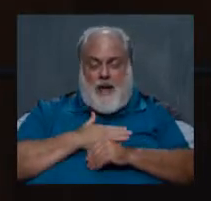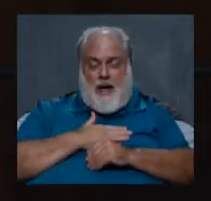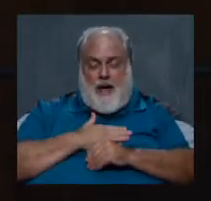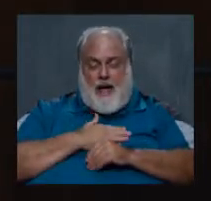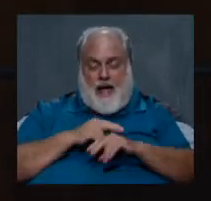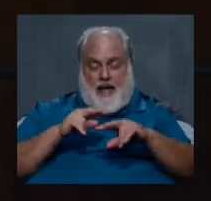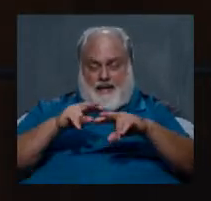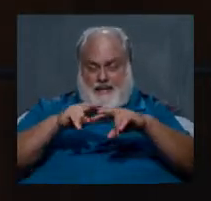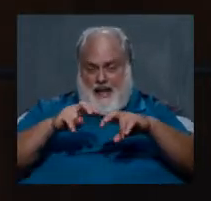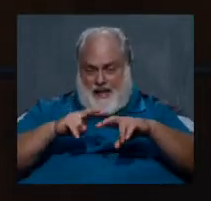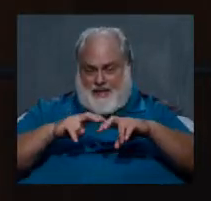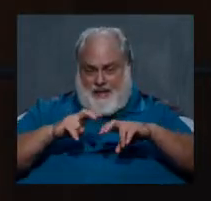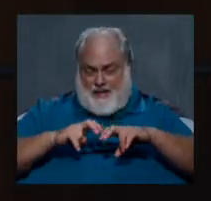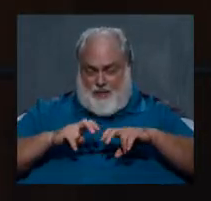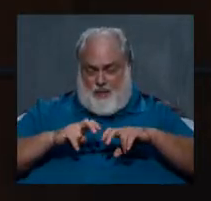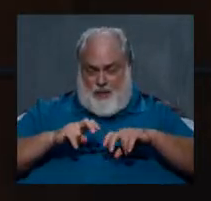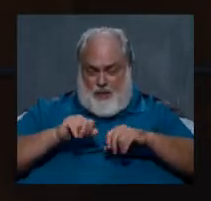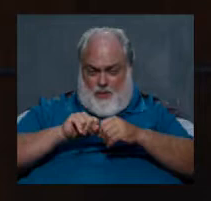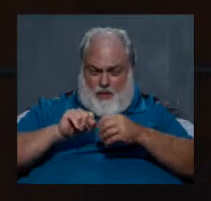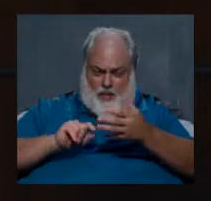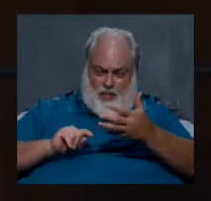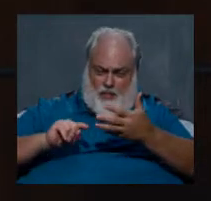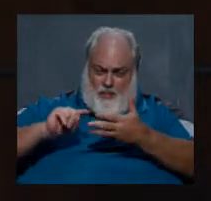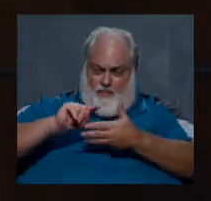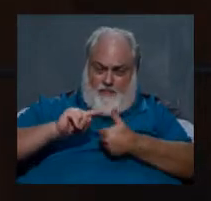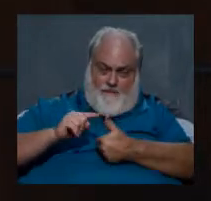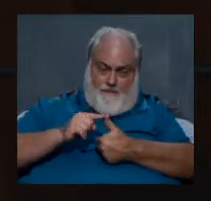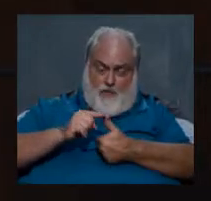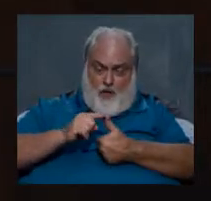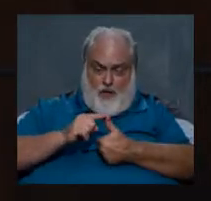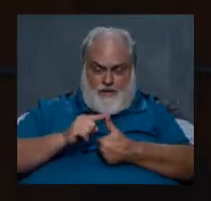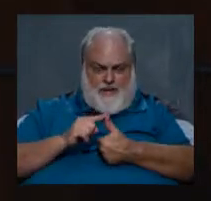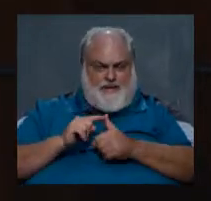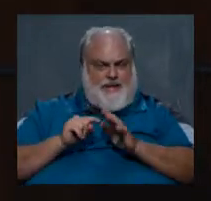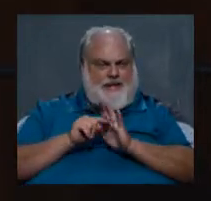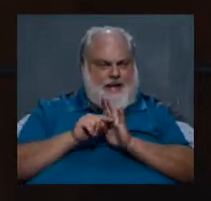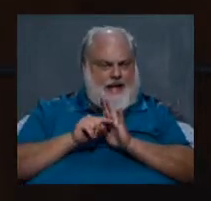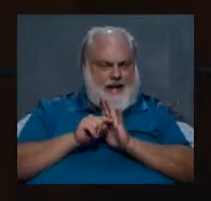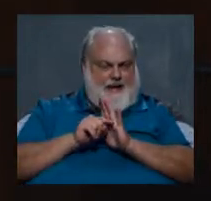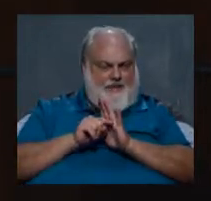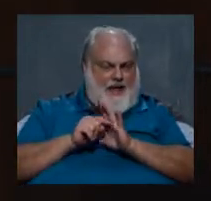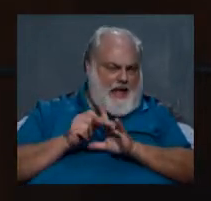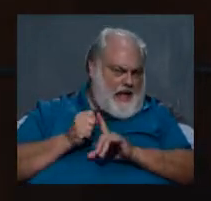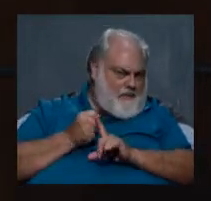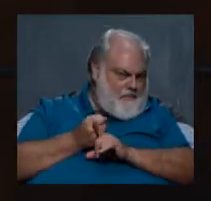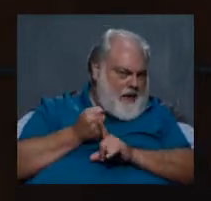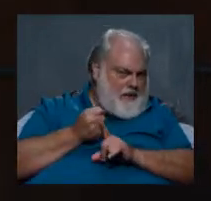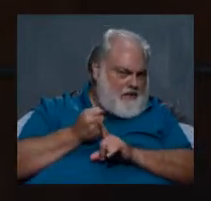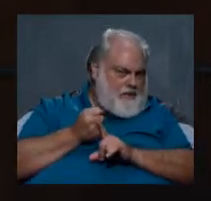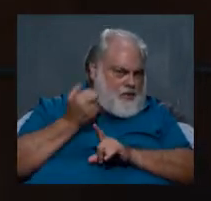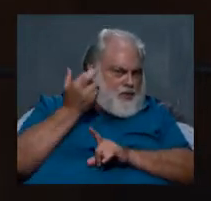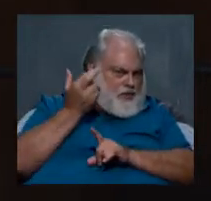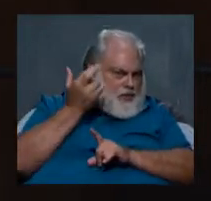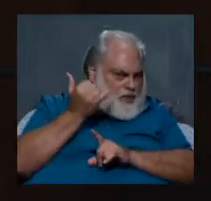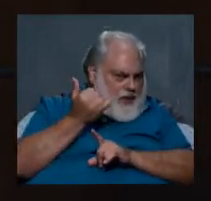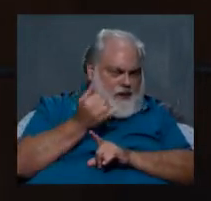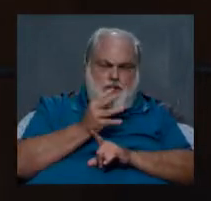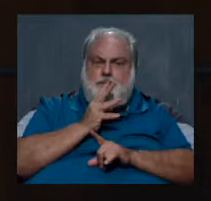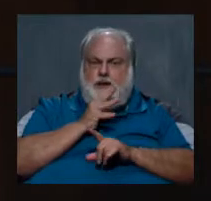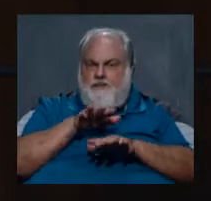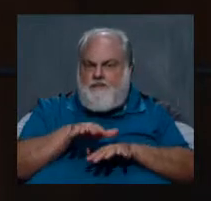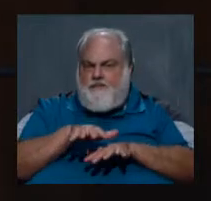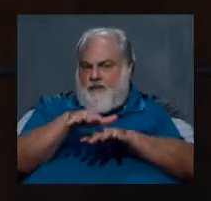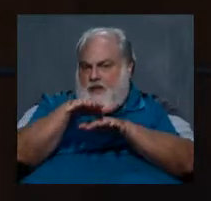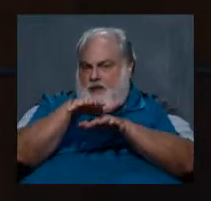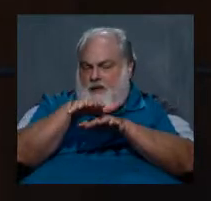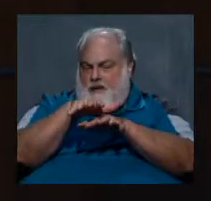these issues. One of the first things I look for is negative or adverse impacts. That's why we've been talking about flood a lot. And if